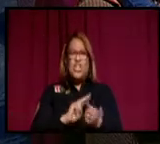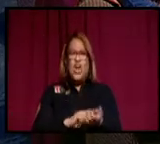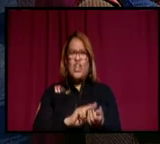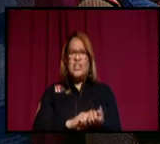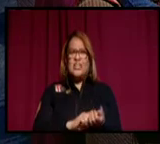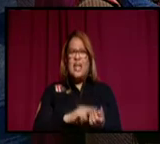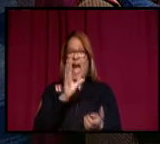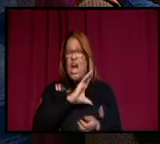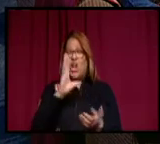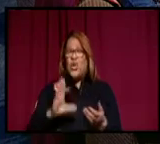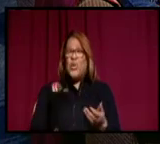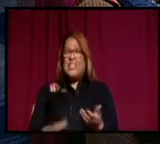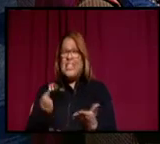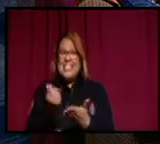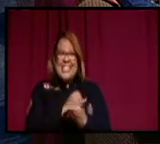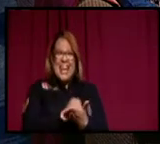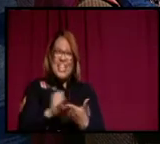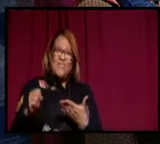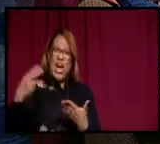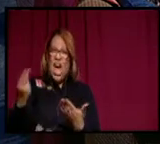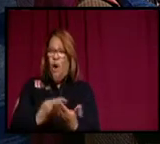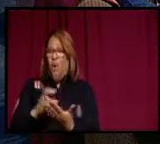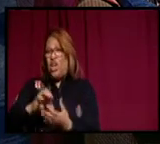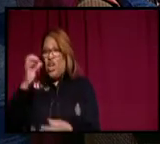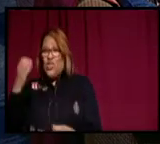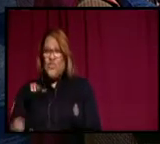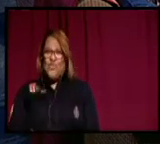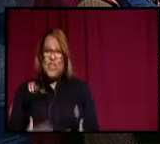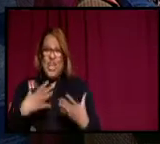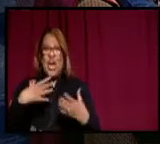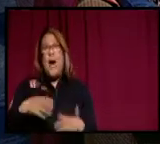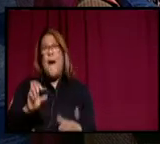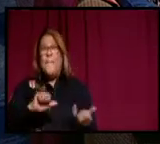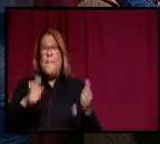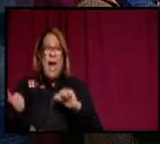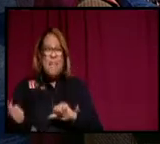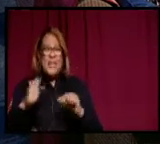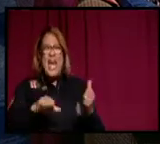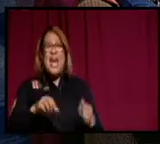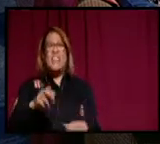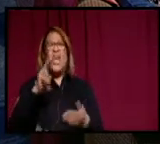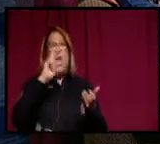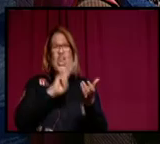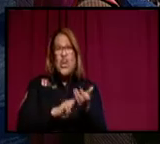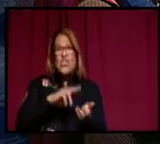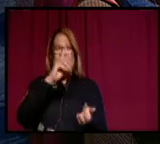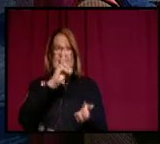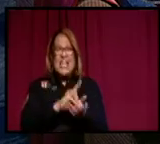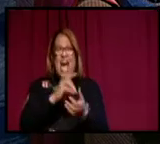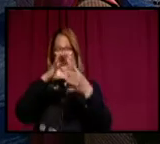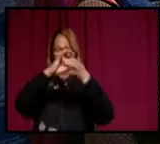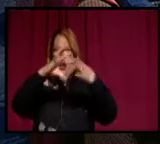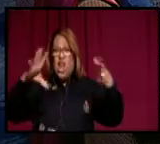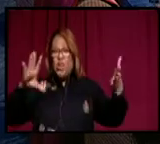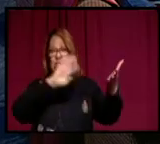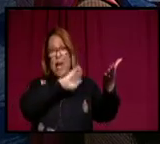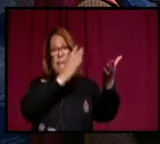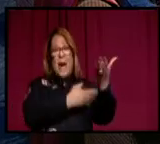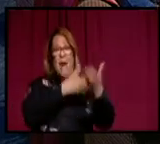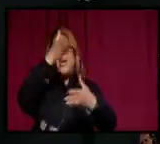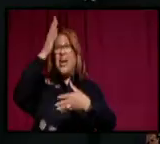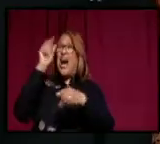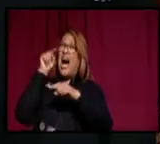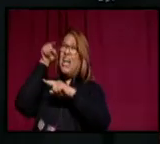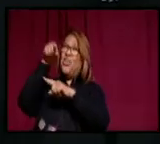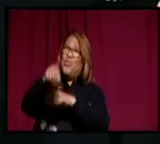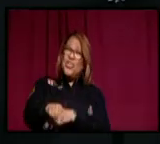Christian, sanctified, Holy Ghost-filled, fire-baptized nurses and doctors, I loose the power of God upon you, that when